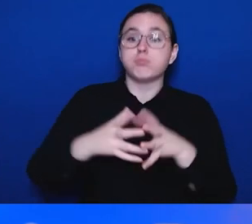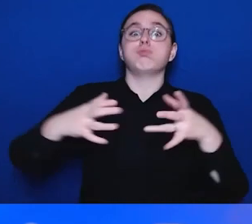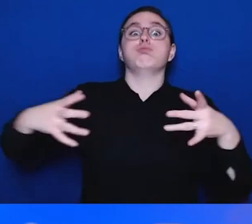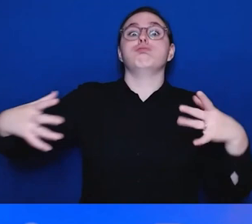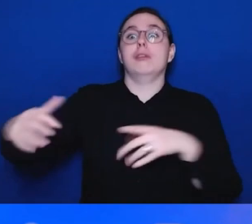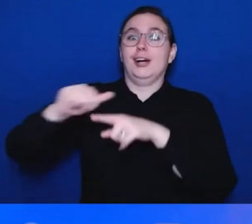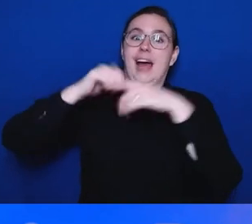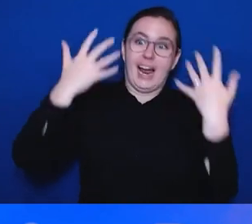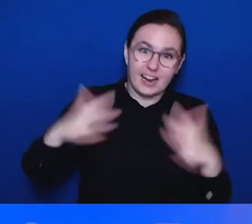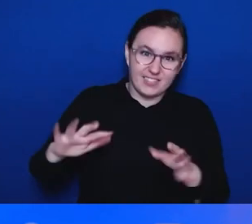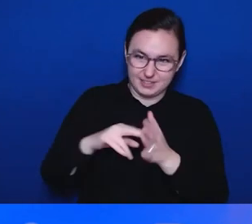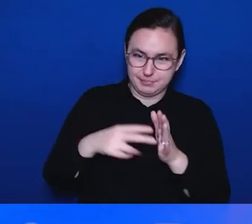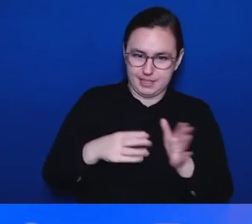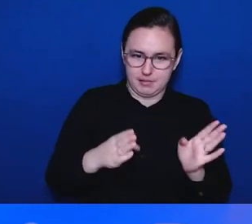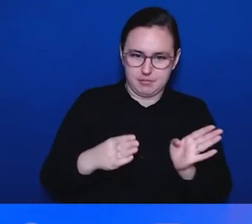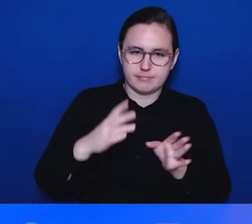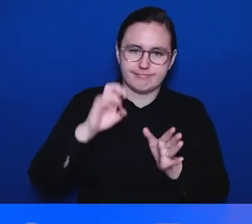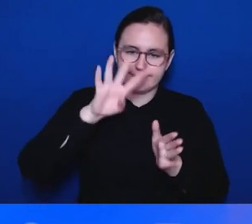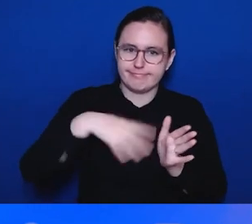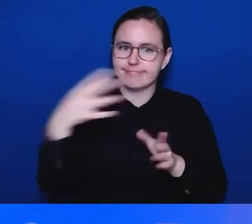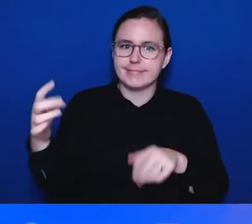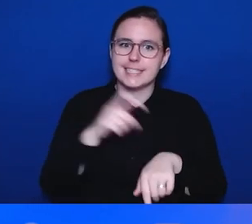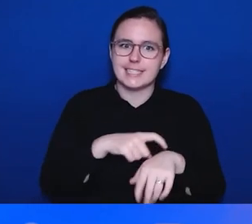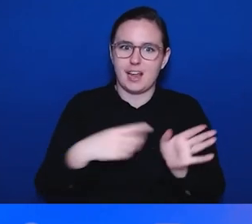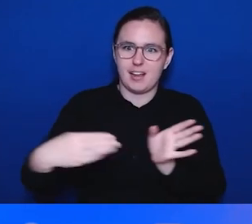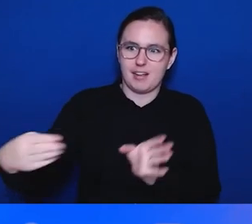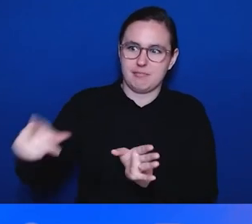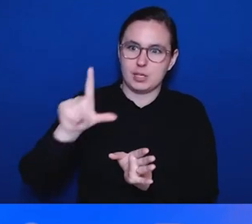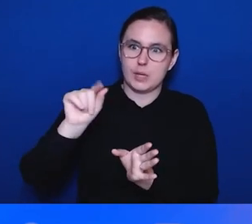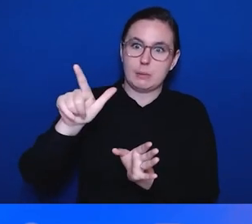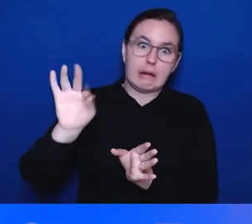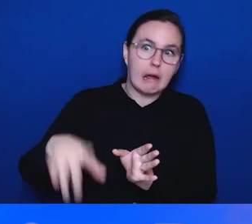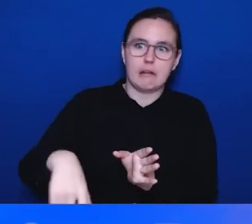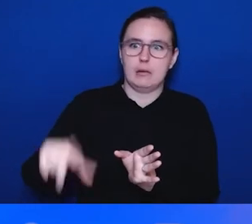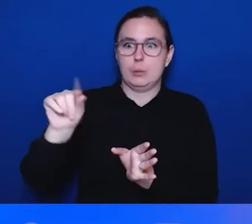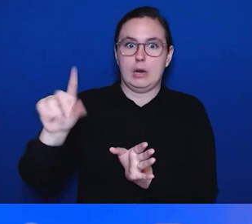doctors from this facility into the system until potentially 2029 or 2030?